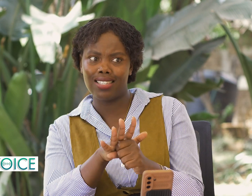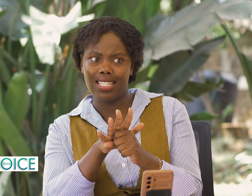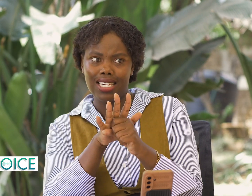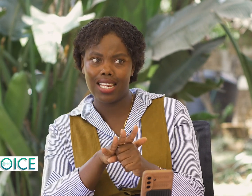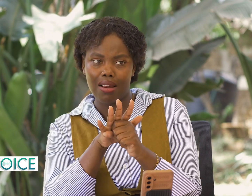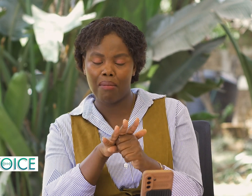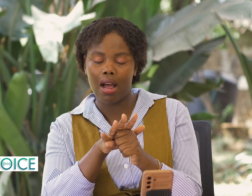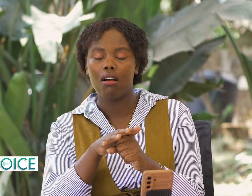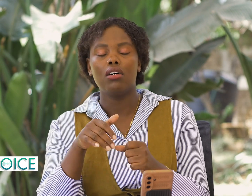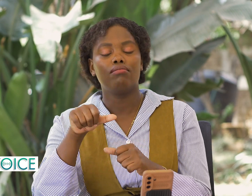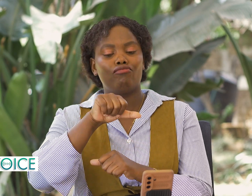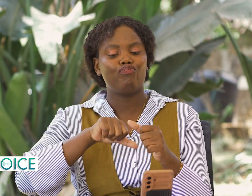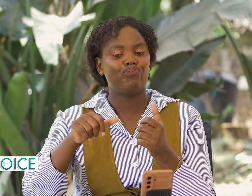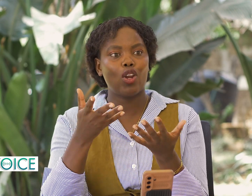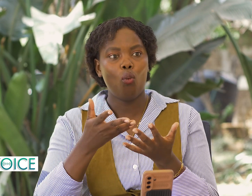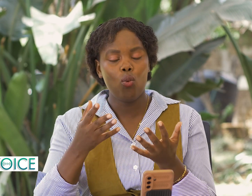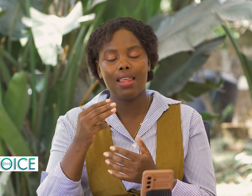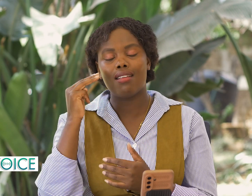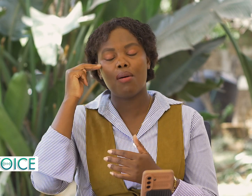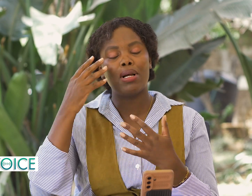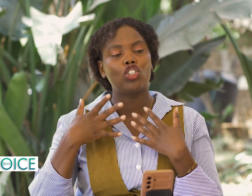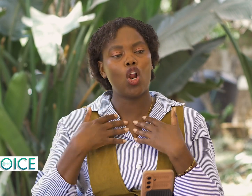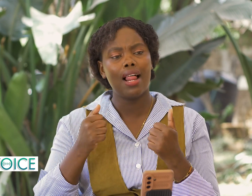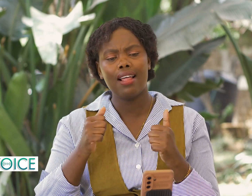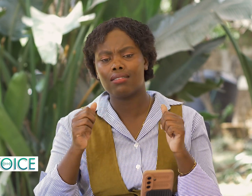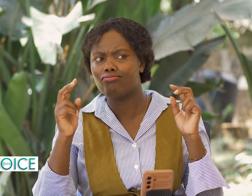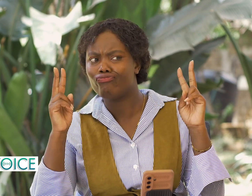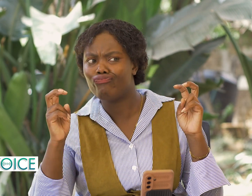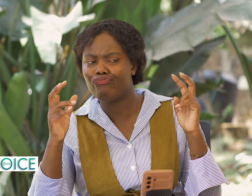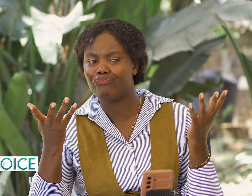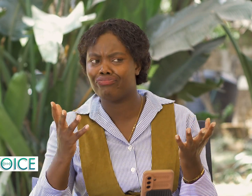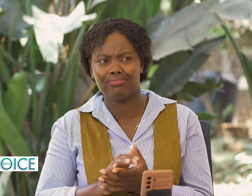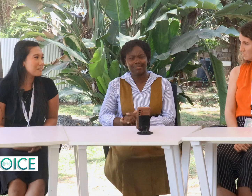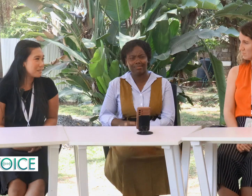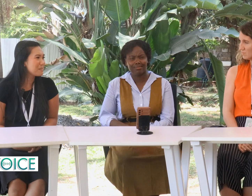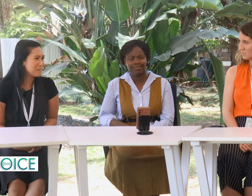attitudes and the stigmatization around mental health?